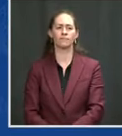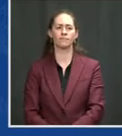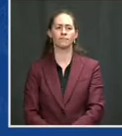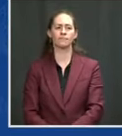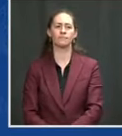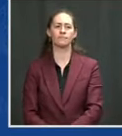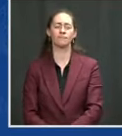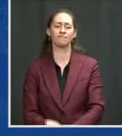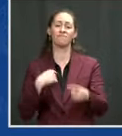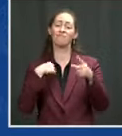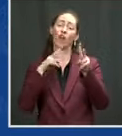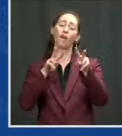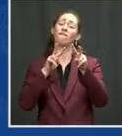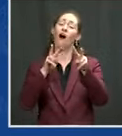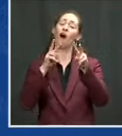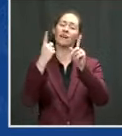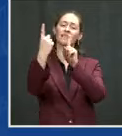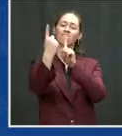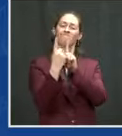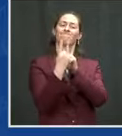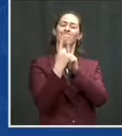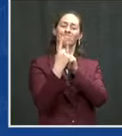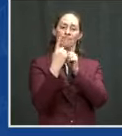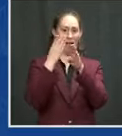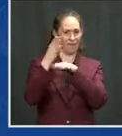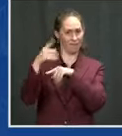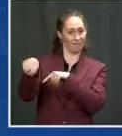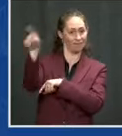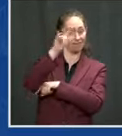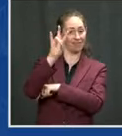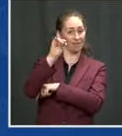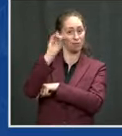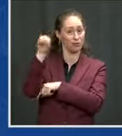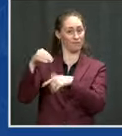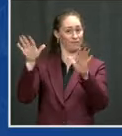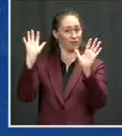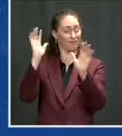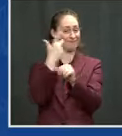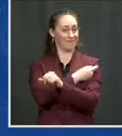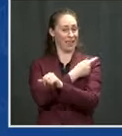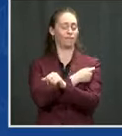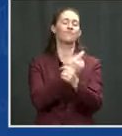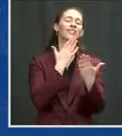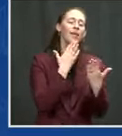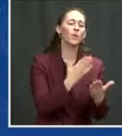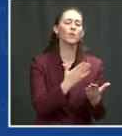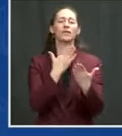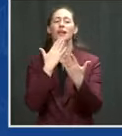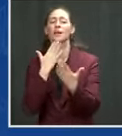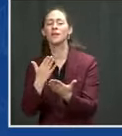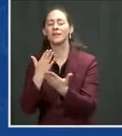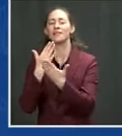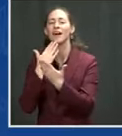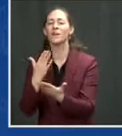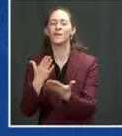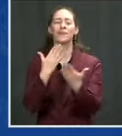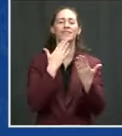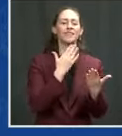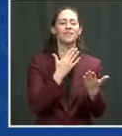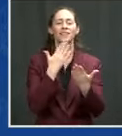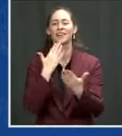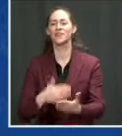We get above that 70 percent. Thank you. Thank you. Thank you. Appreciate it. Thank you, Mr. President. Thank you. Thank you, sir.